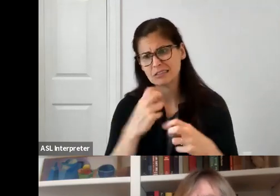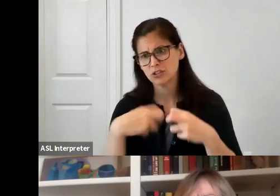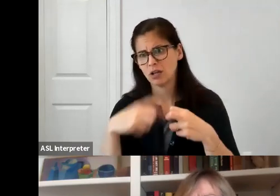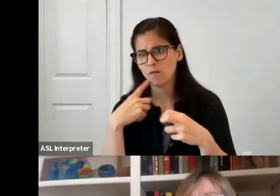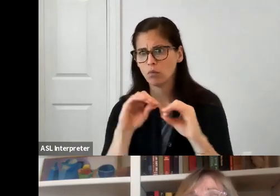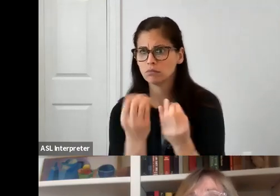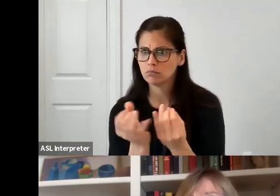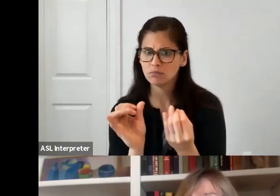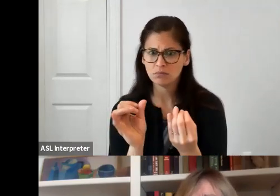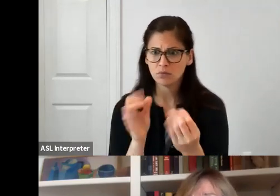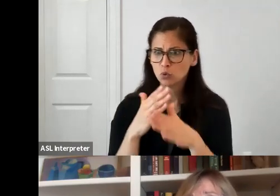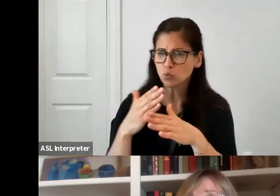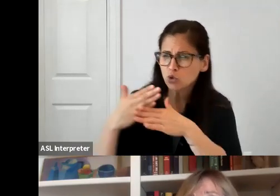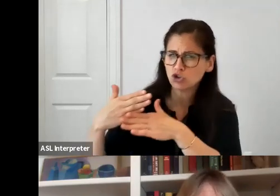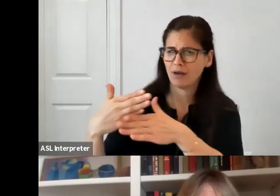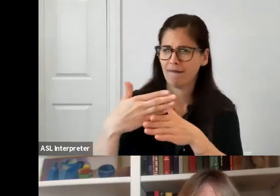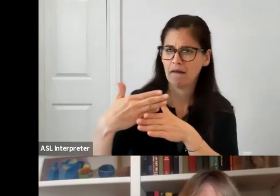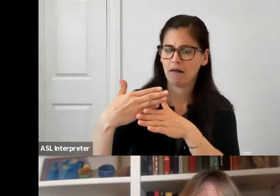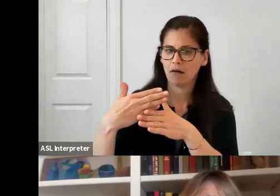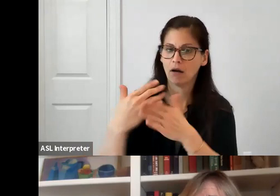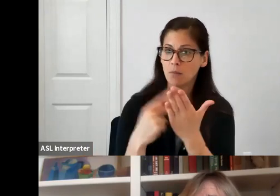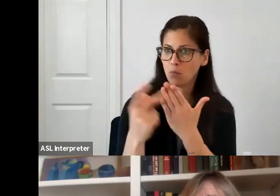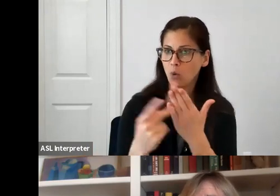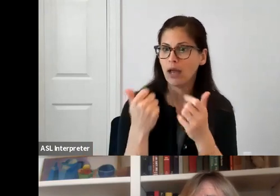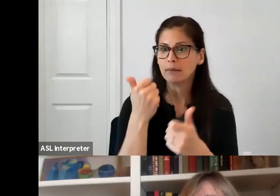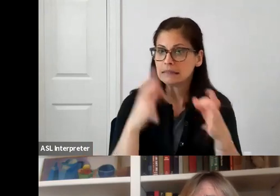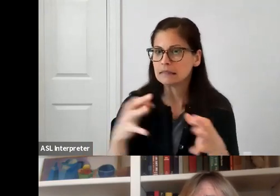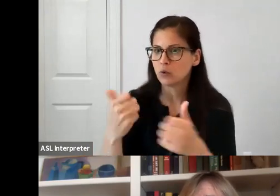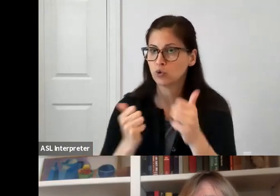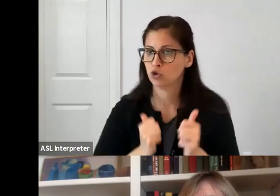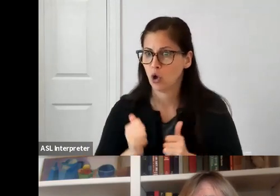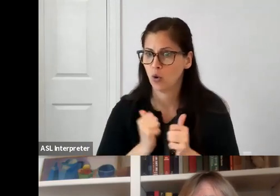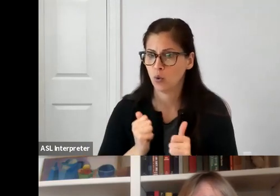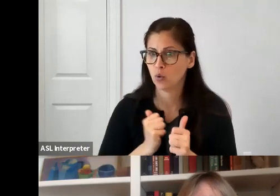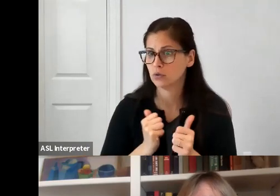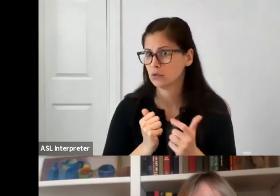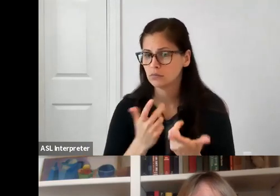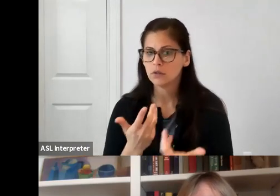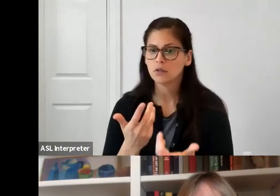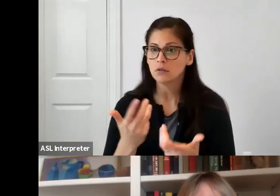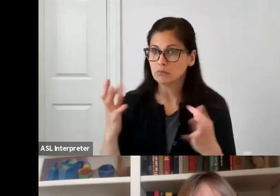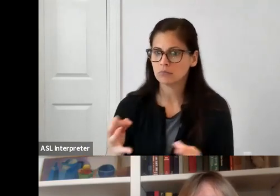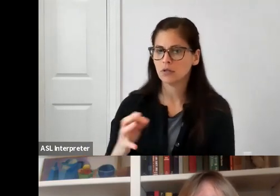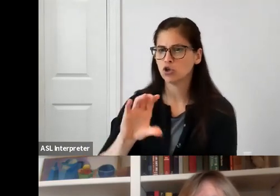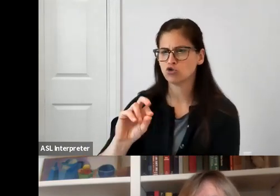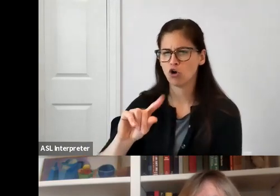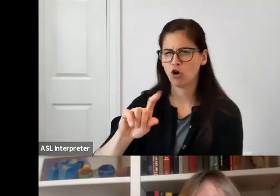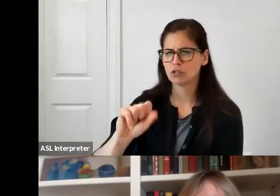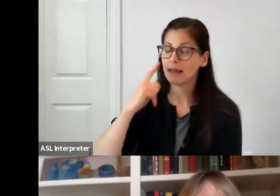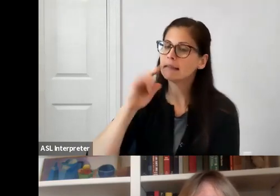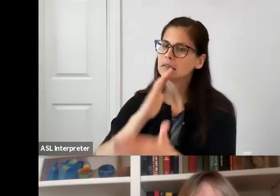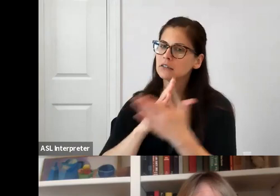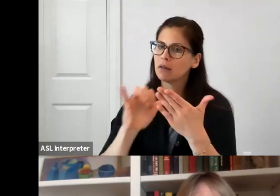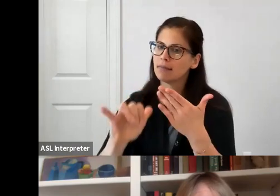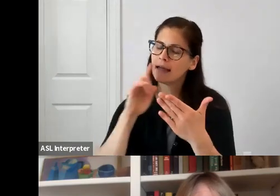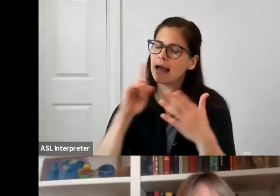organizations to share the programming decisions. I think some of that is changing too under the